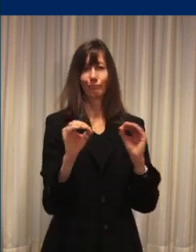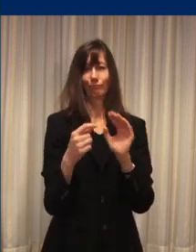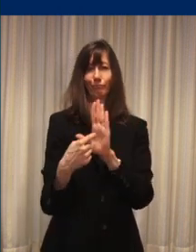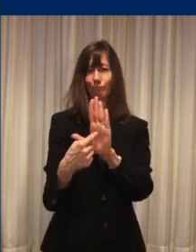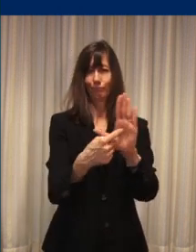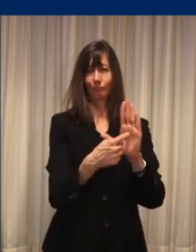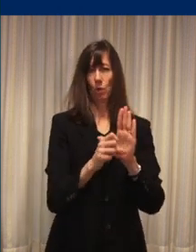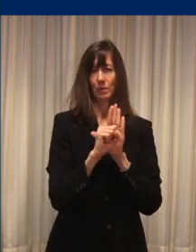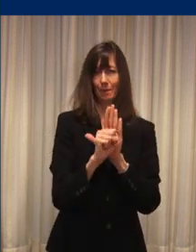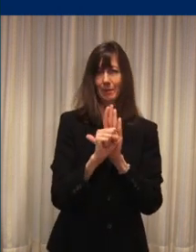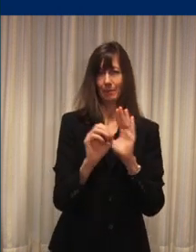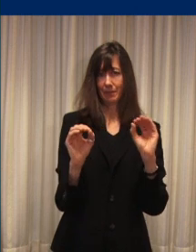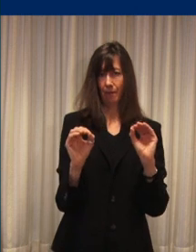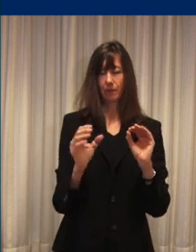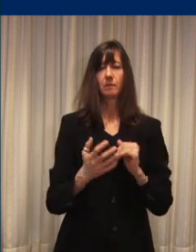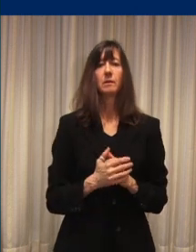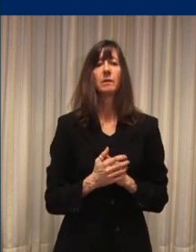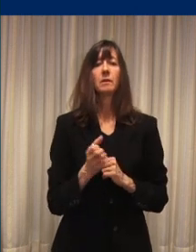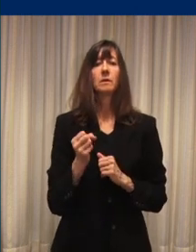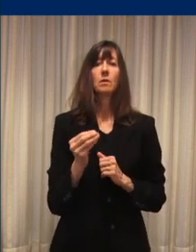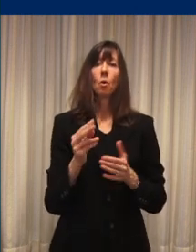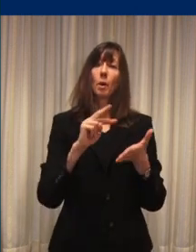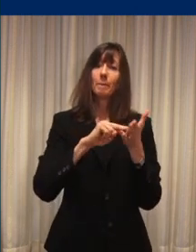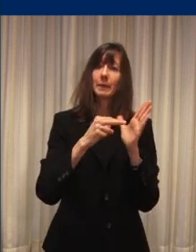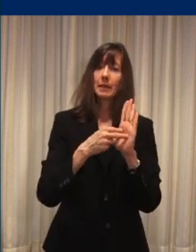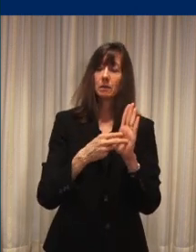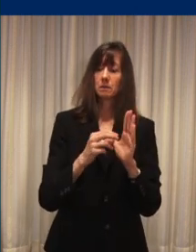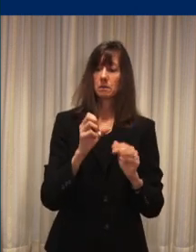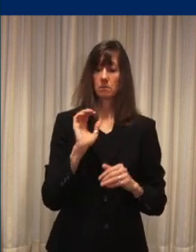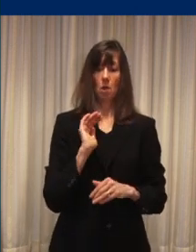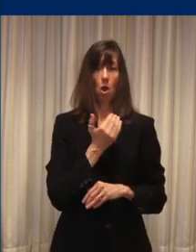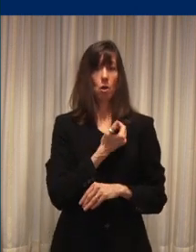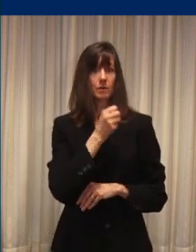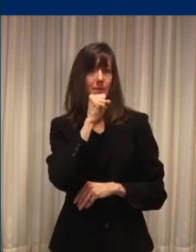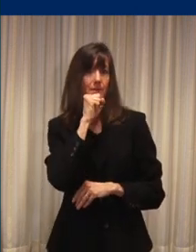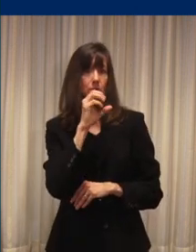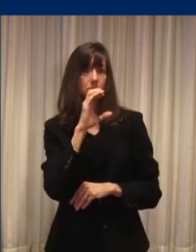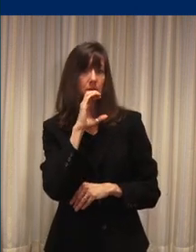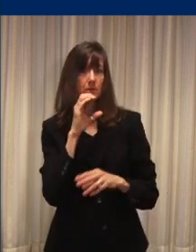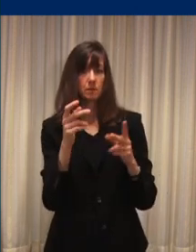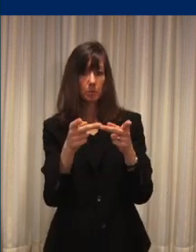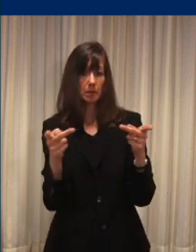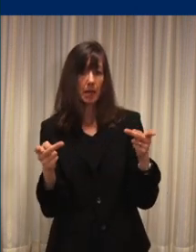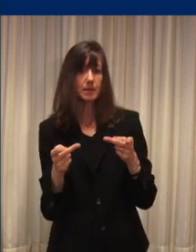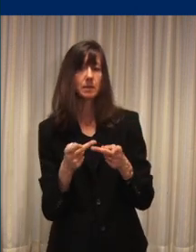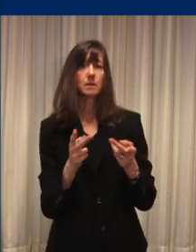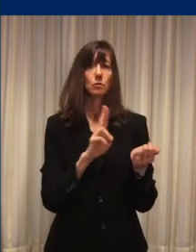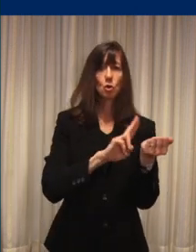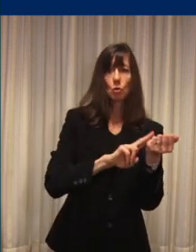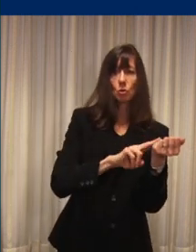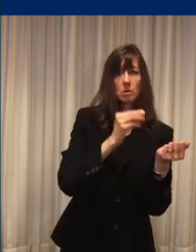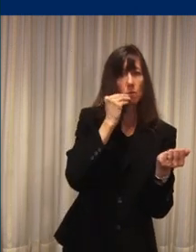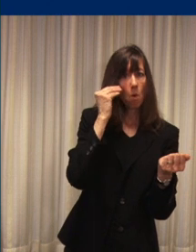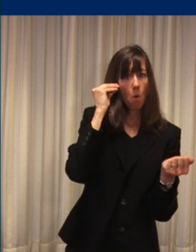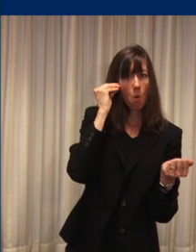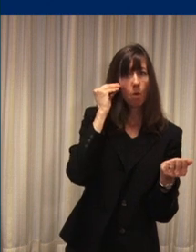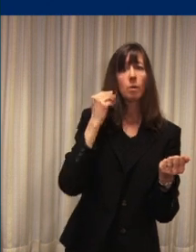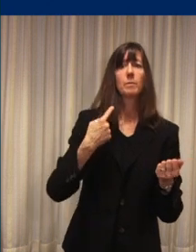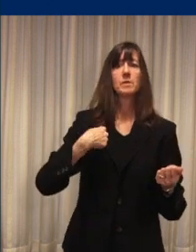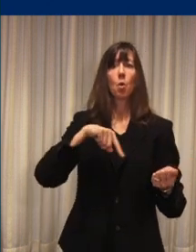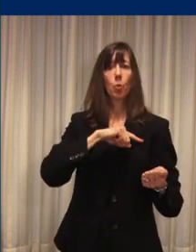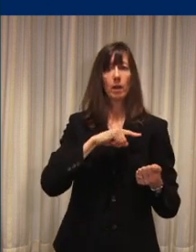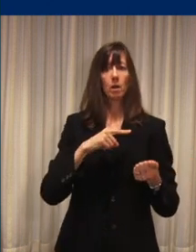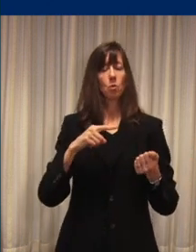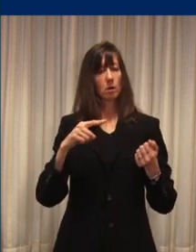steps specifically with our senior facilities and nursing homes to go in, work with the leadership of each facility,